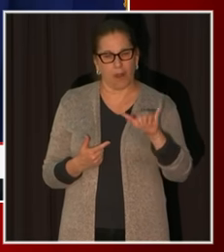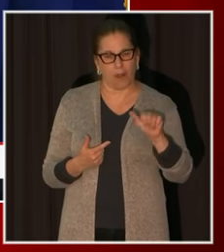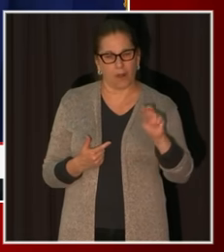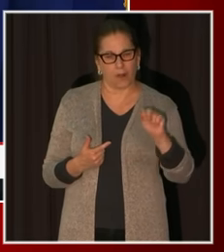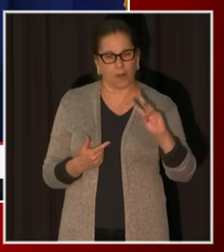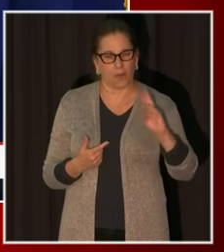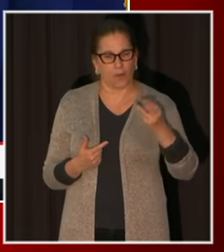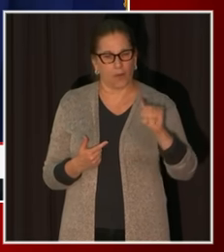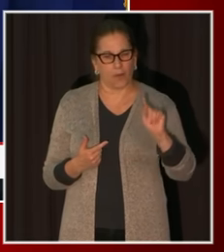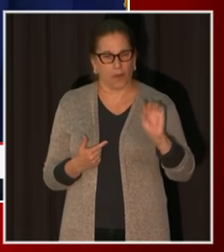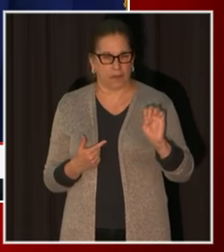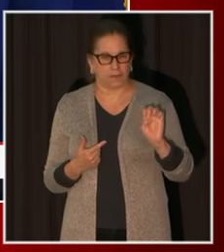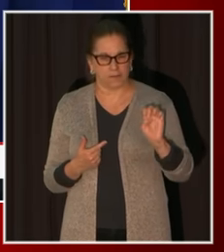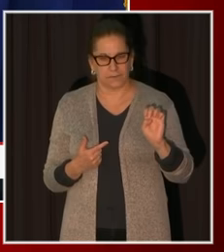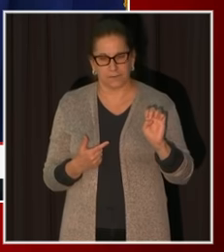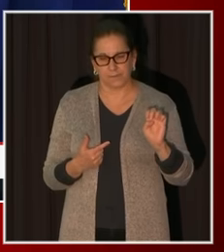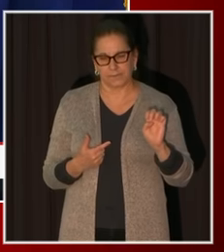and